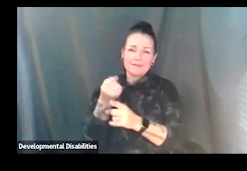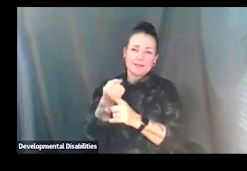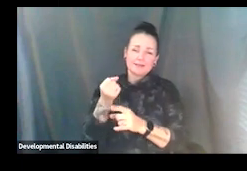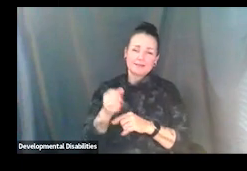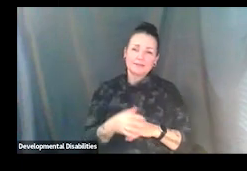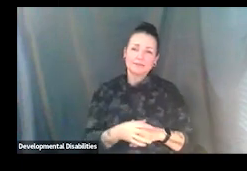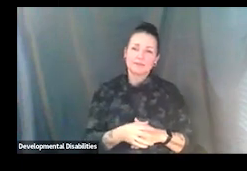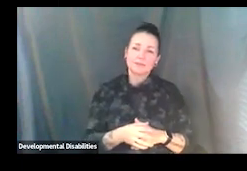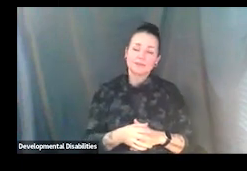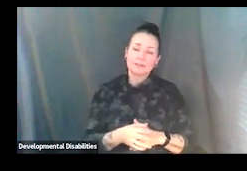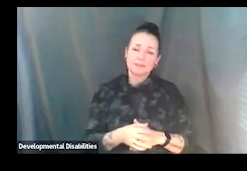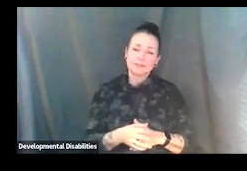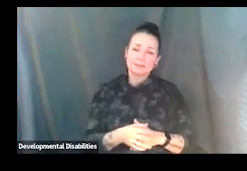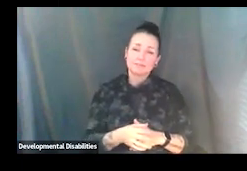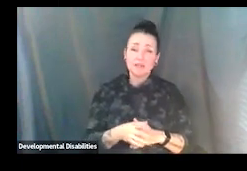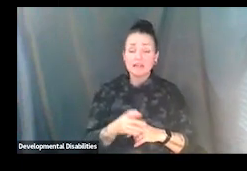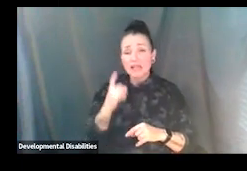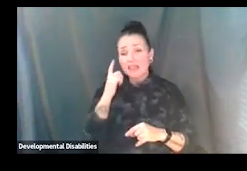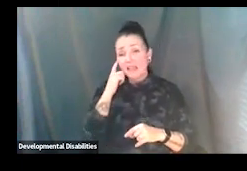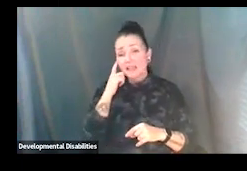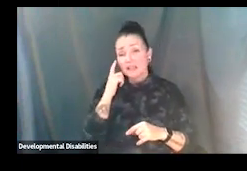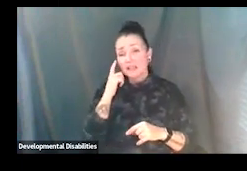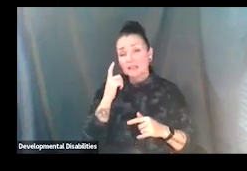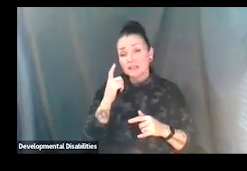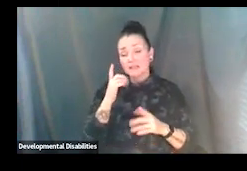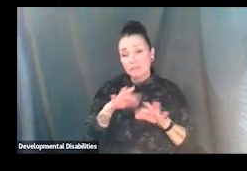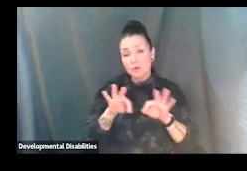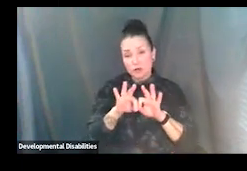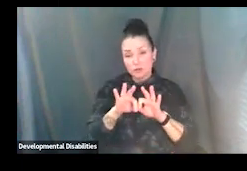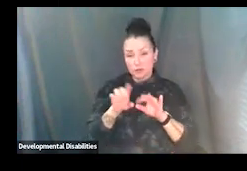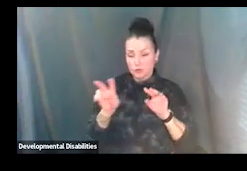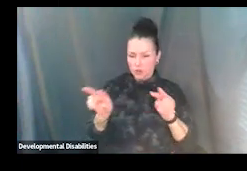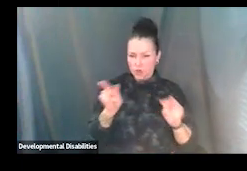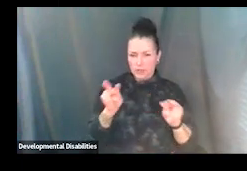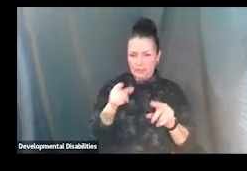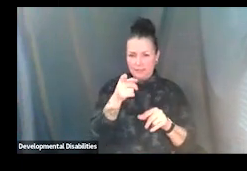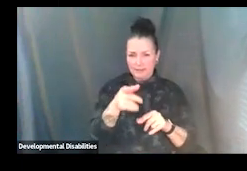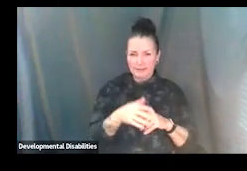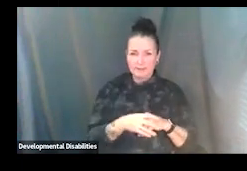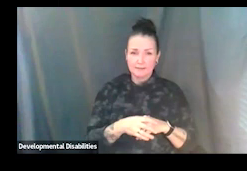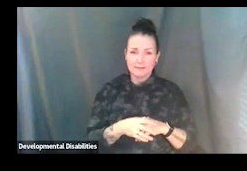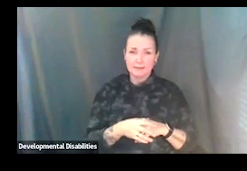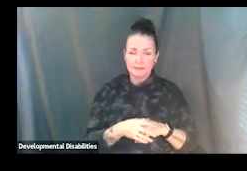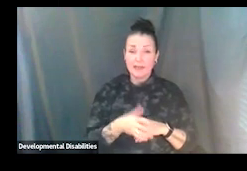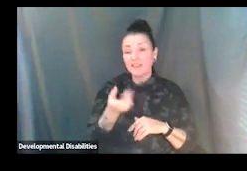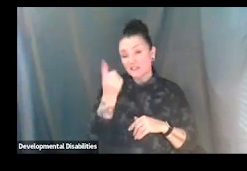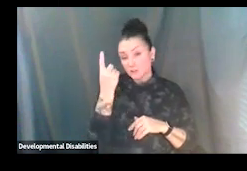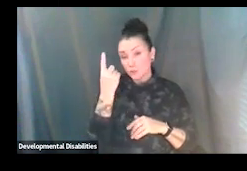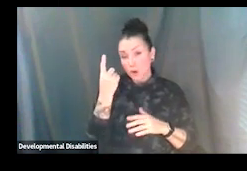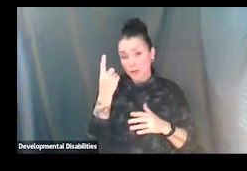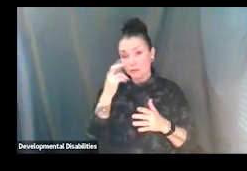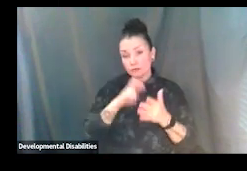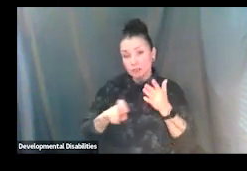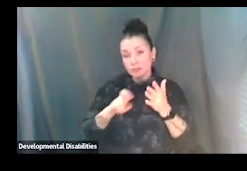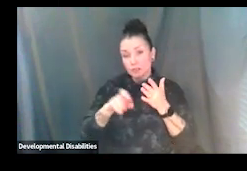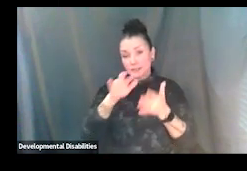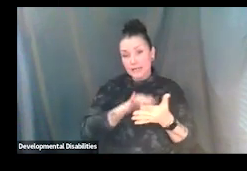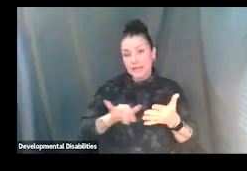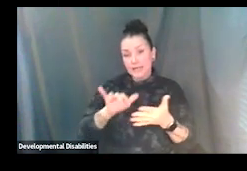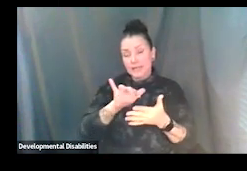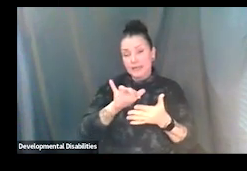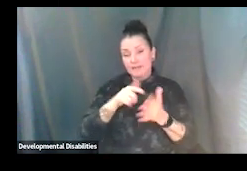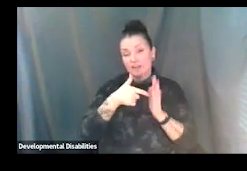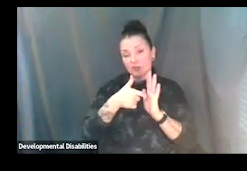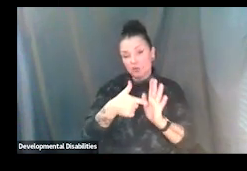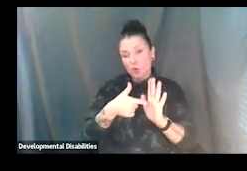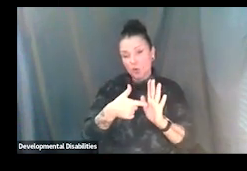or maybe, I think it's an important question to ask. And so the only study that I know of that has actually looked at this directly was